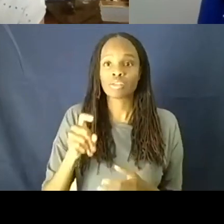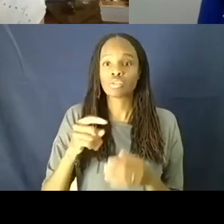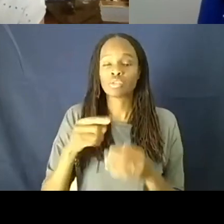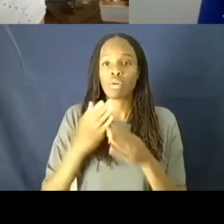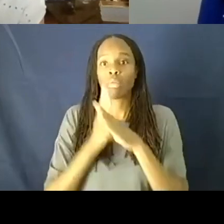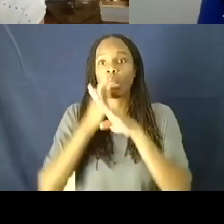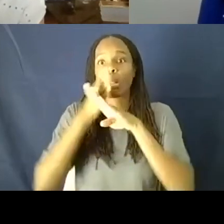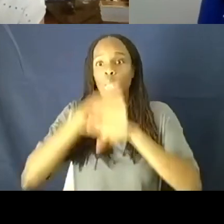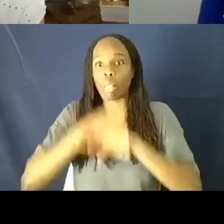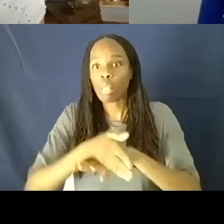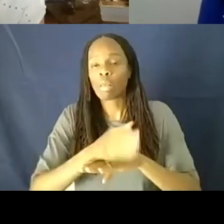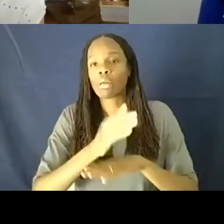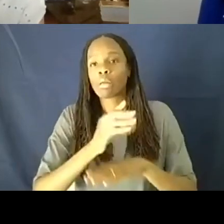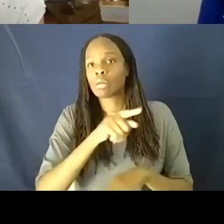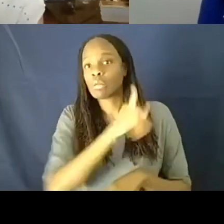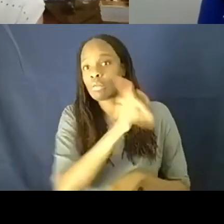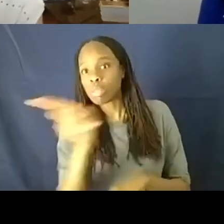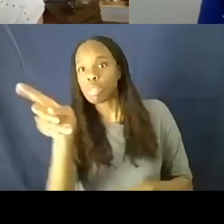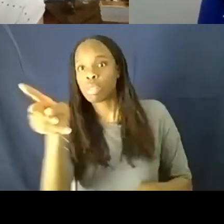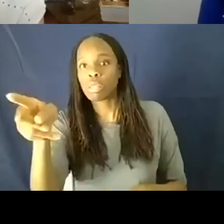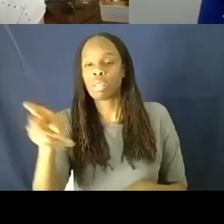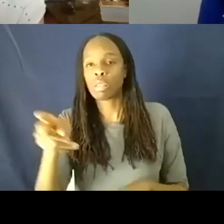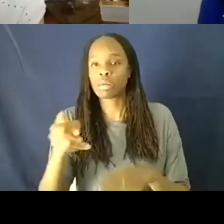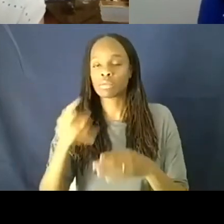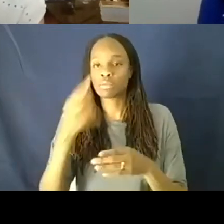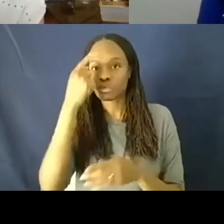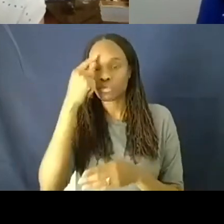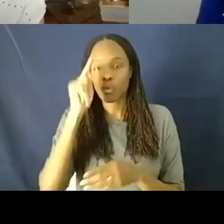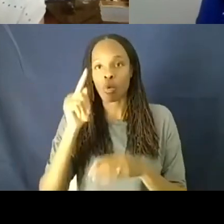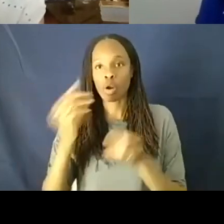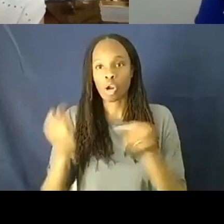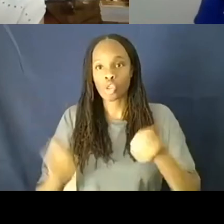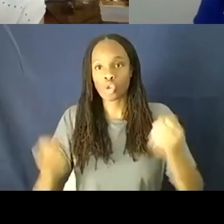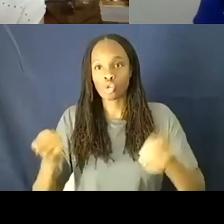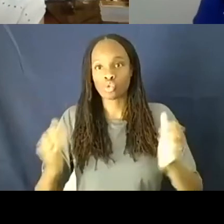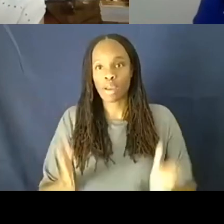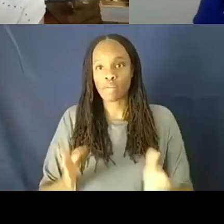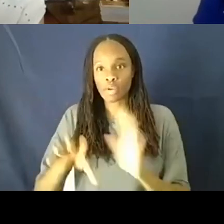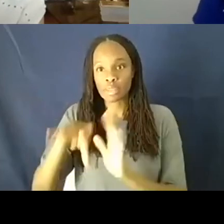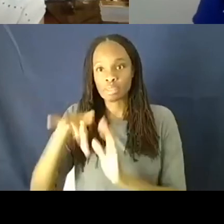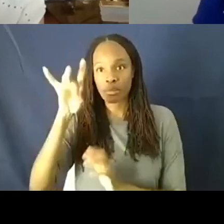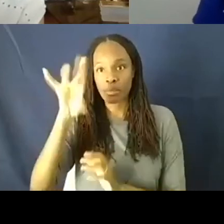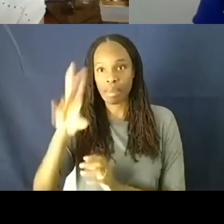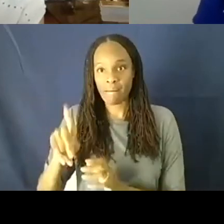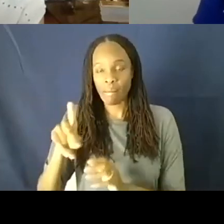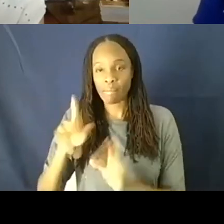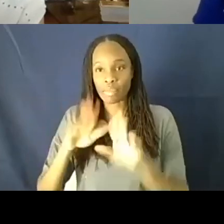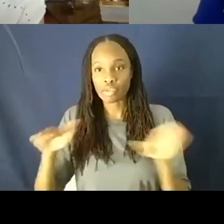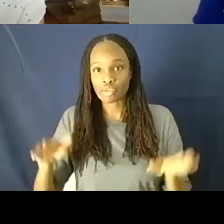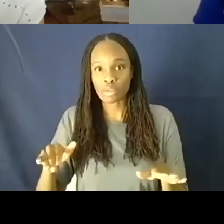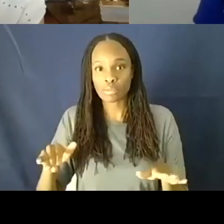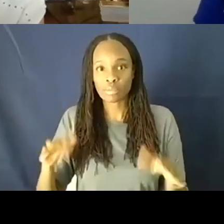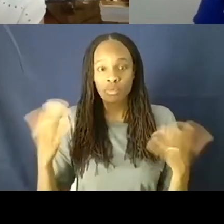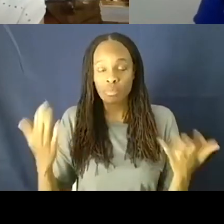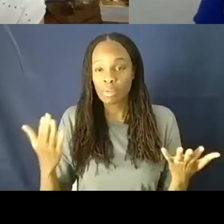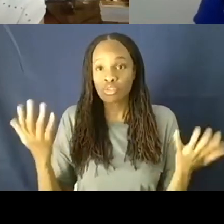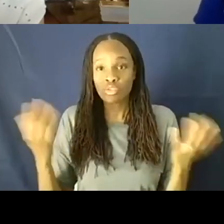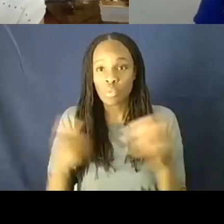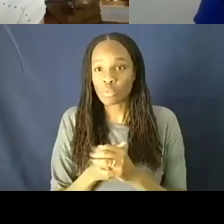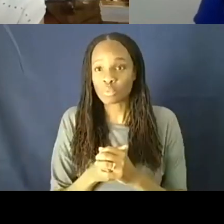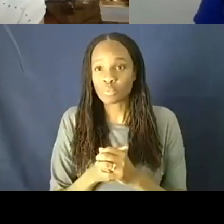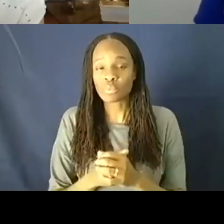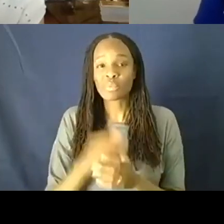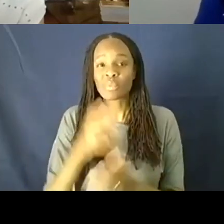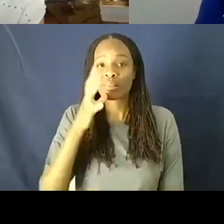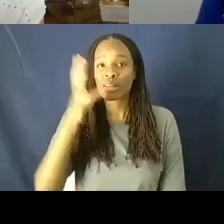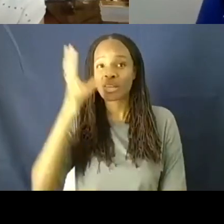other spot that was convenient for the drivers to pick them up. Now, this was during the winter season, so there was rain going on, and the parents had gone to